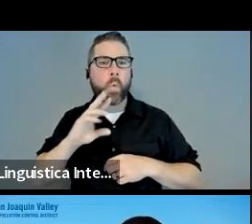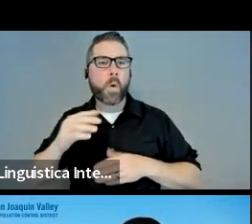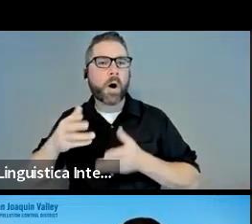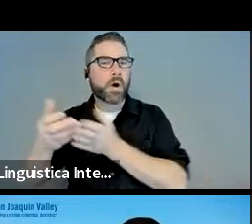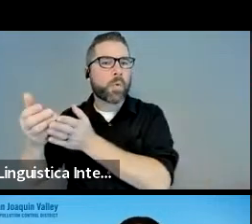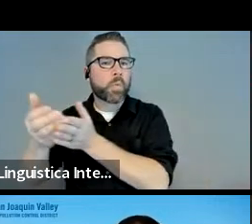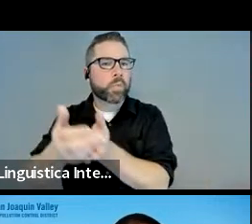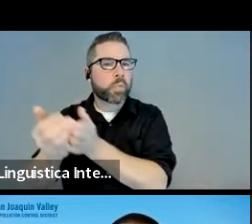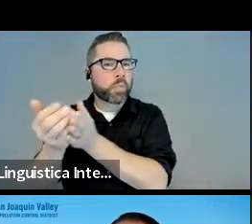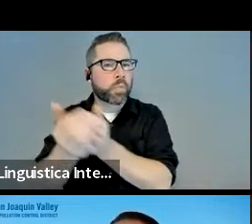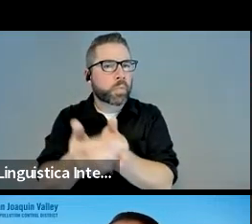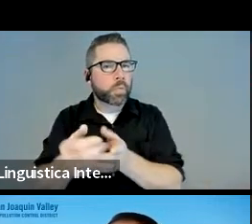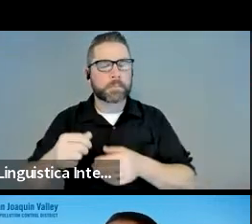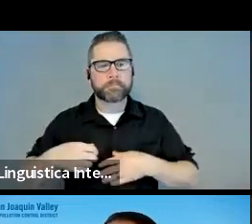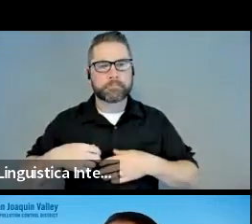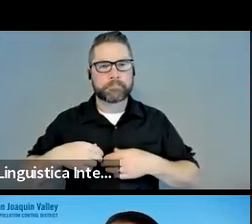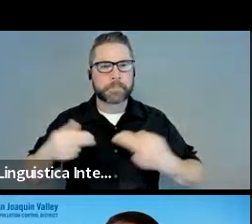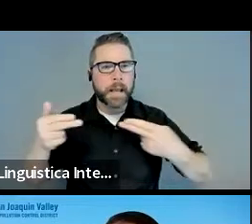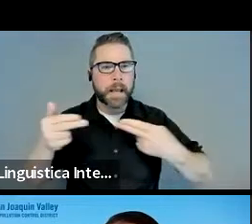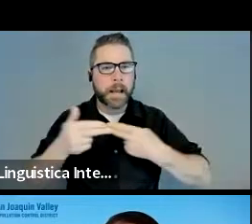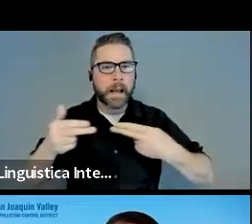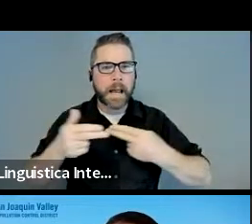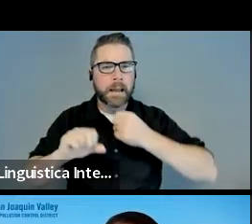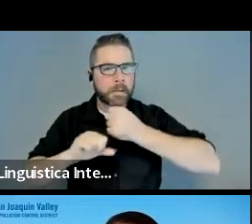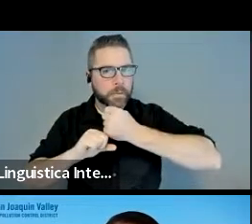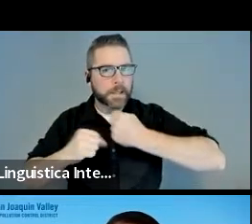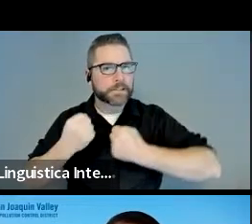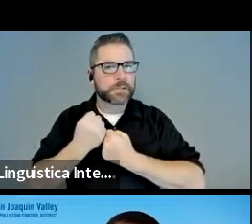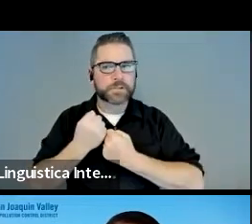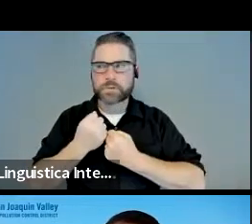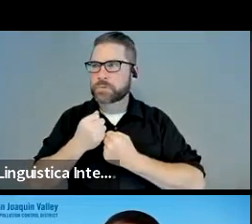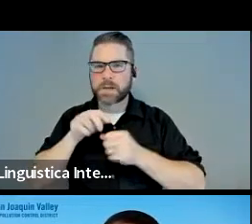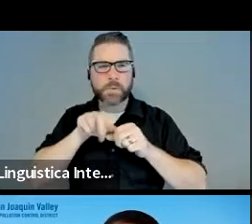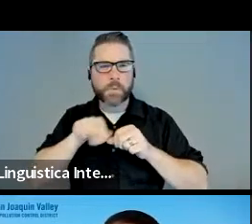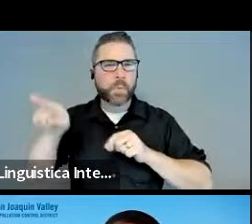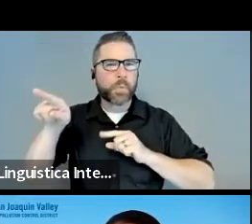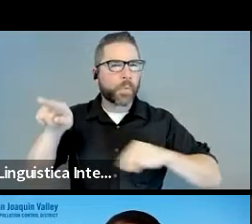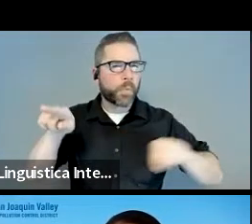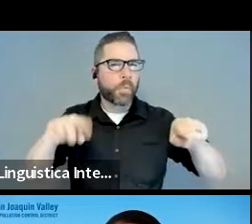the highway structure, as well as